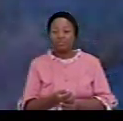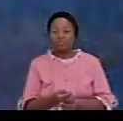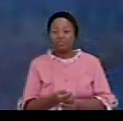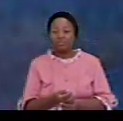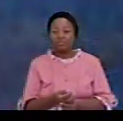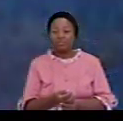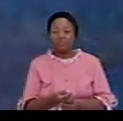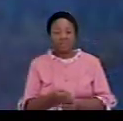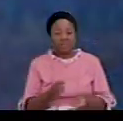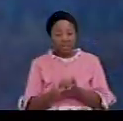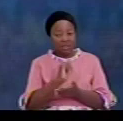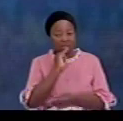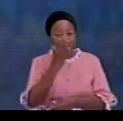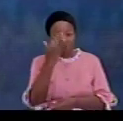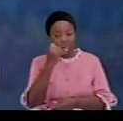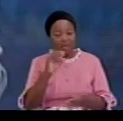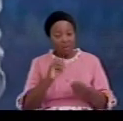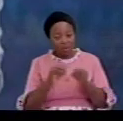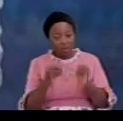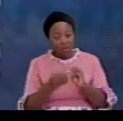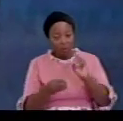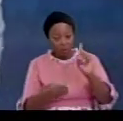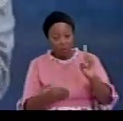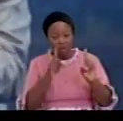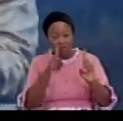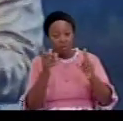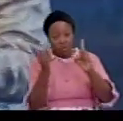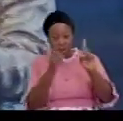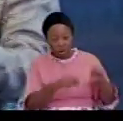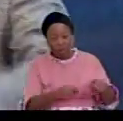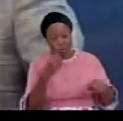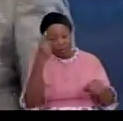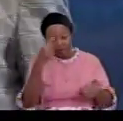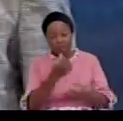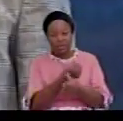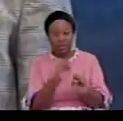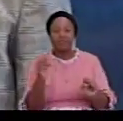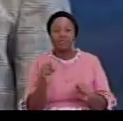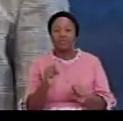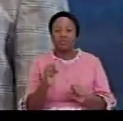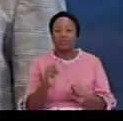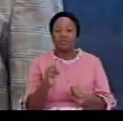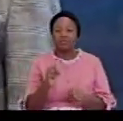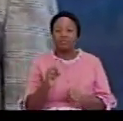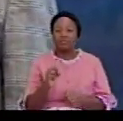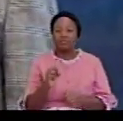That's why, number one, you come for salvation.